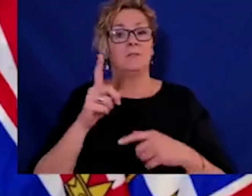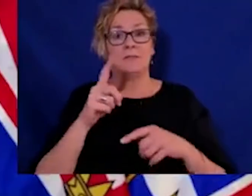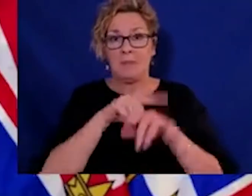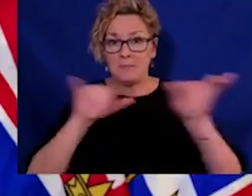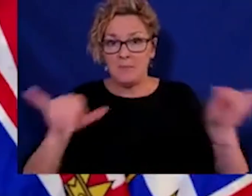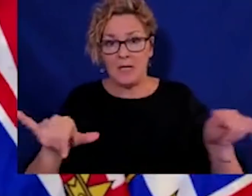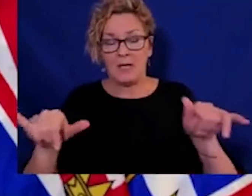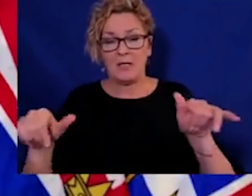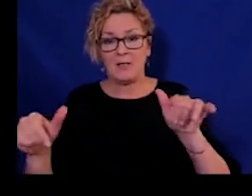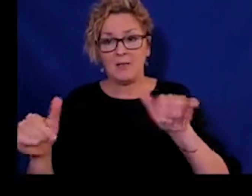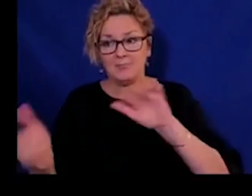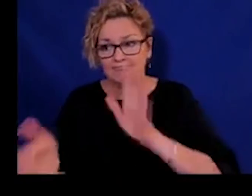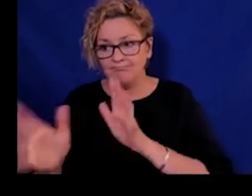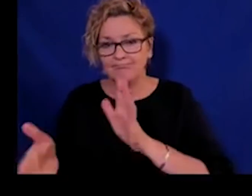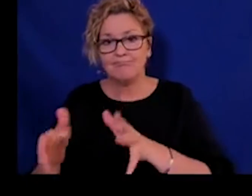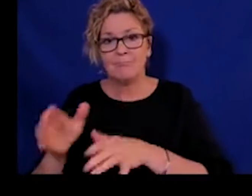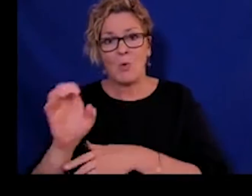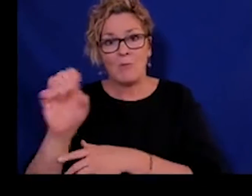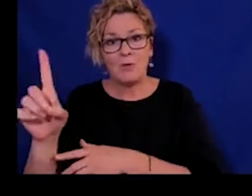been experiencing here in British